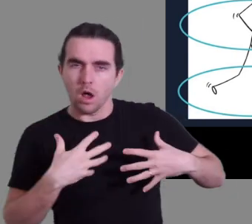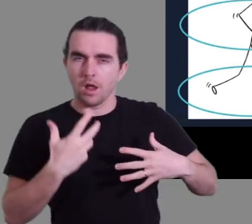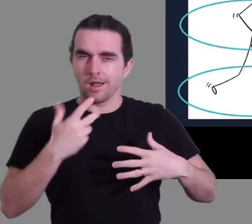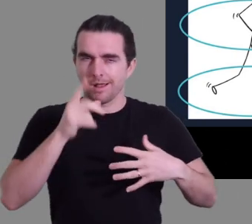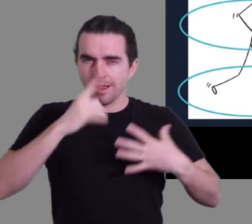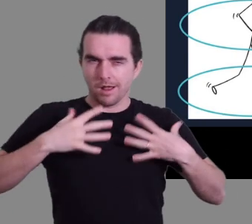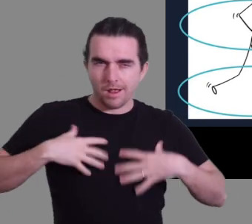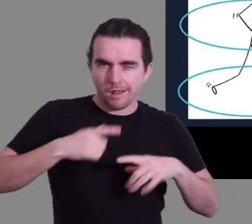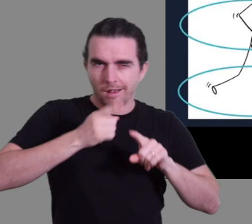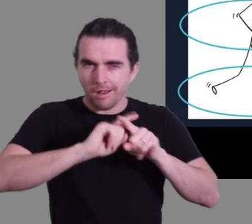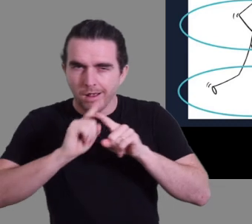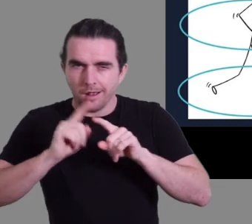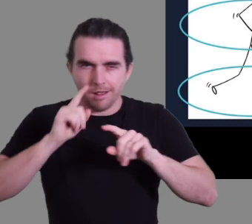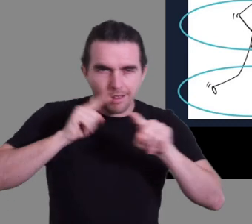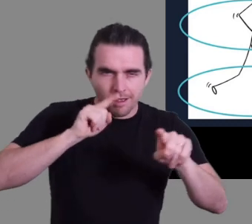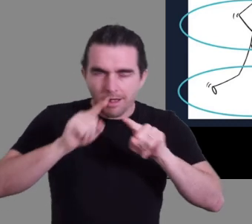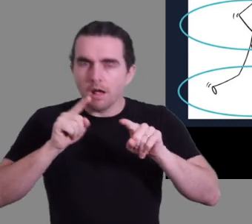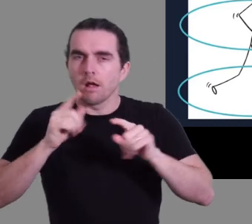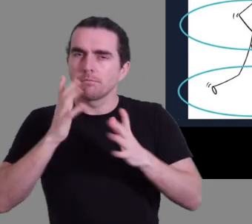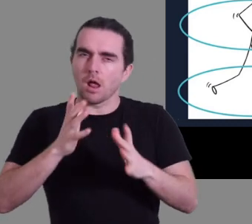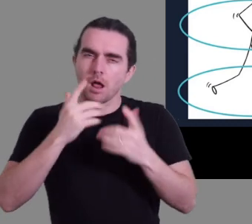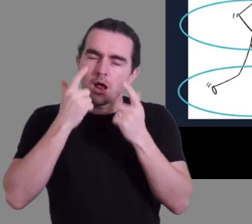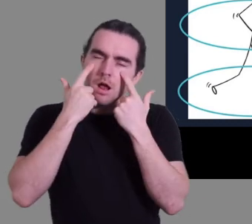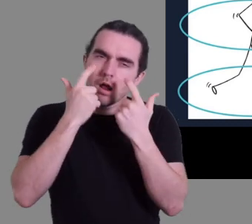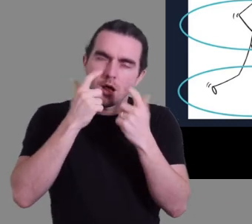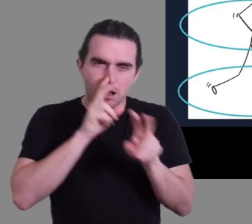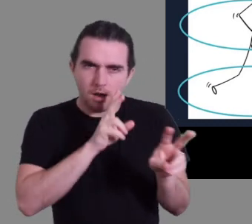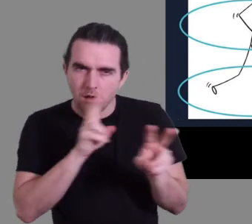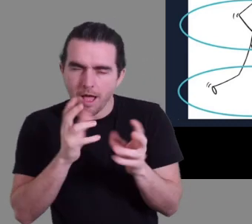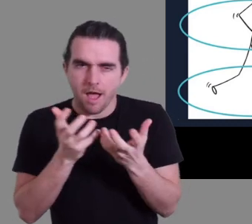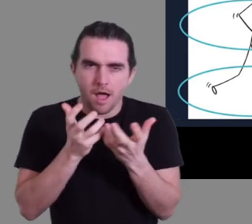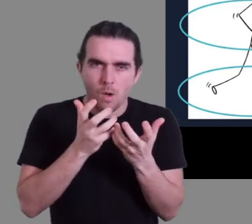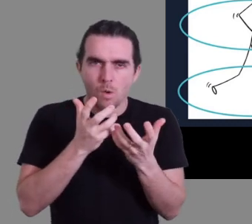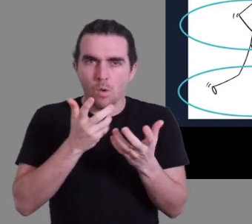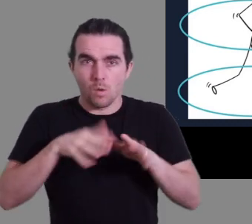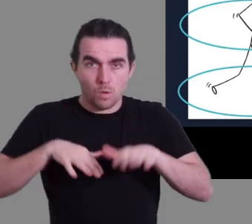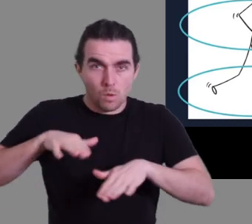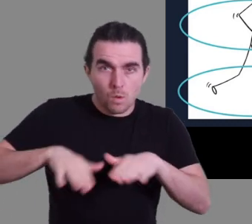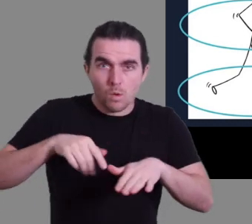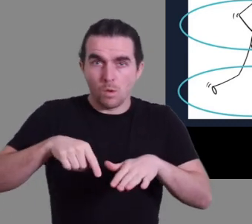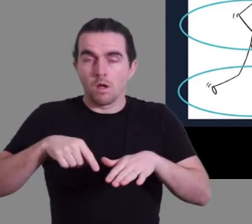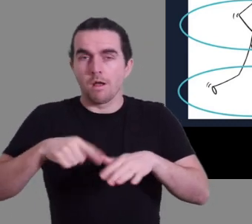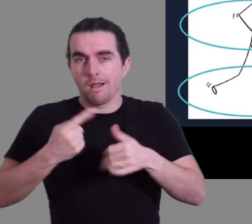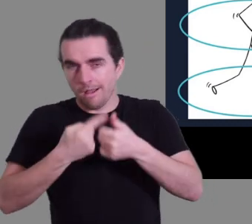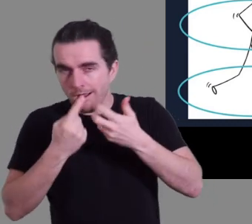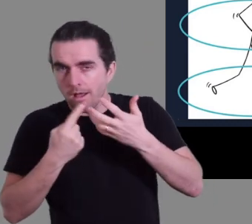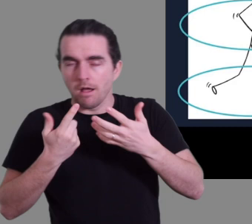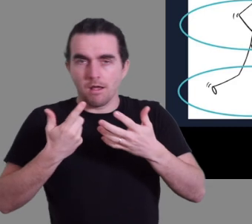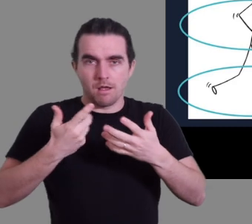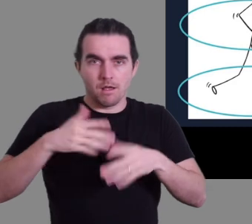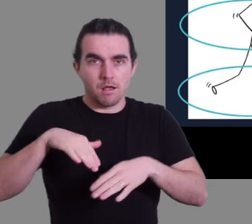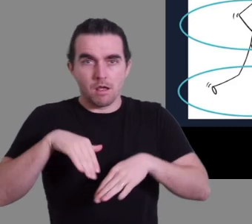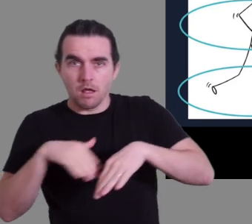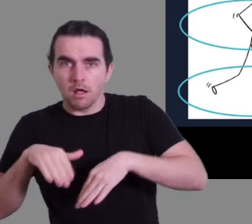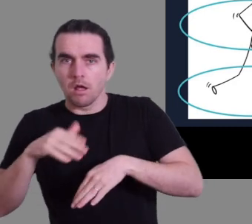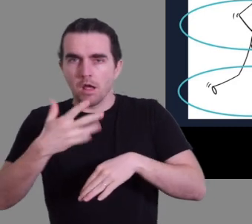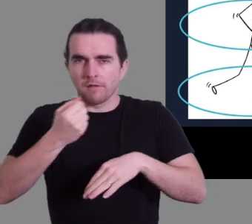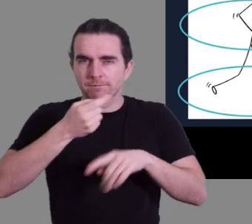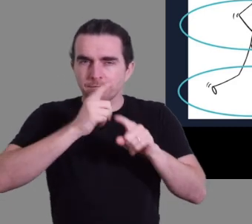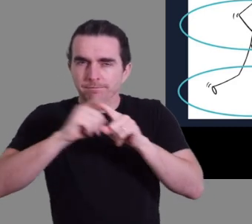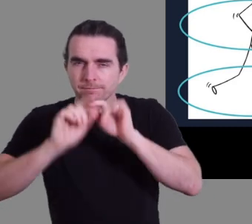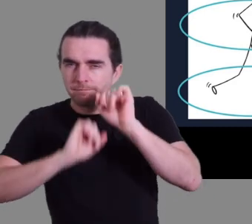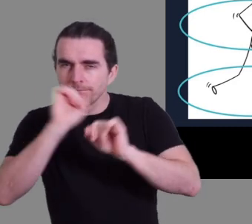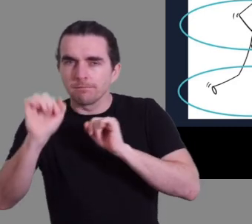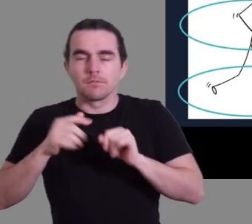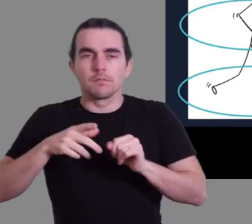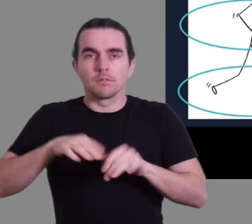position things need to be looked at very closely for then all the footwork that comes, the different